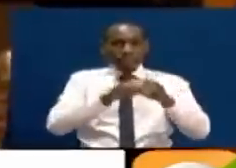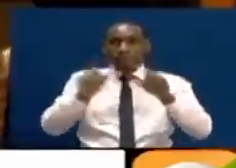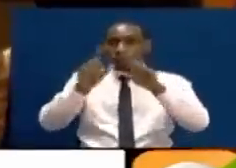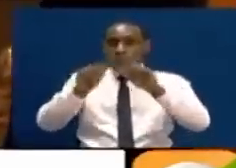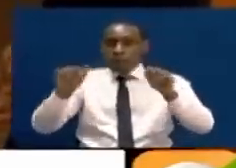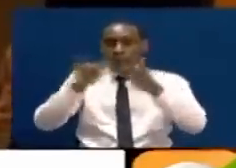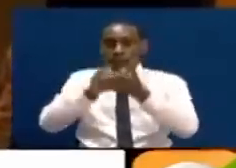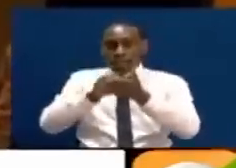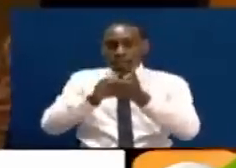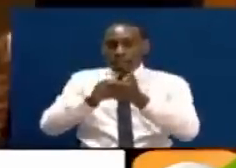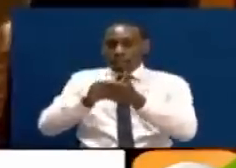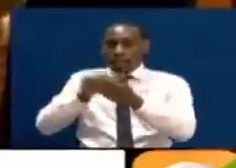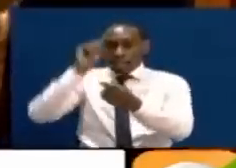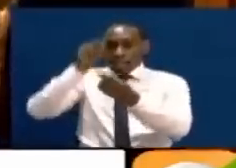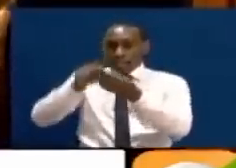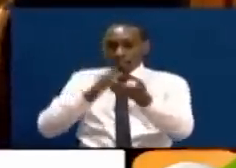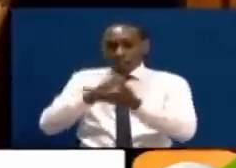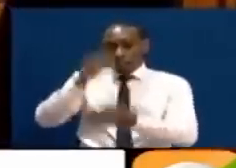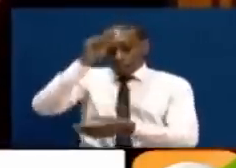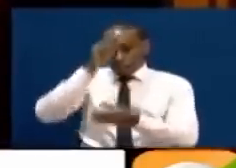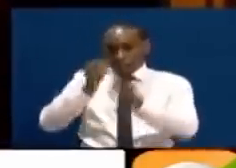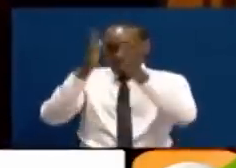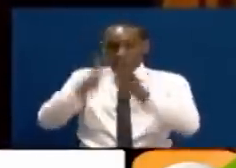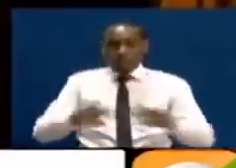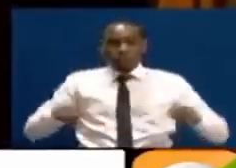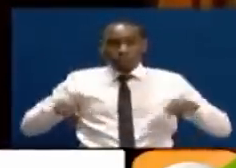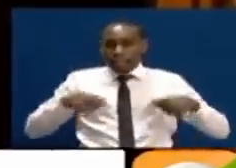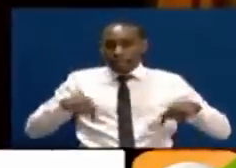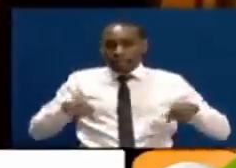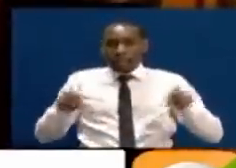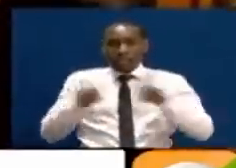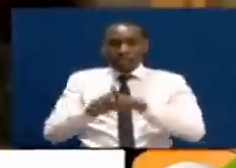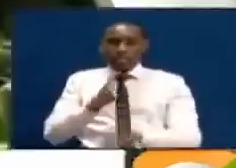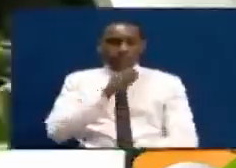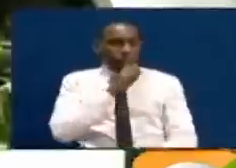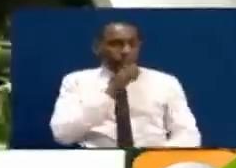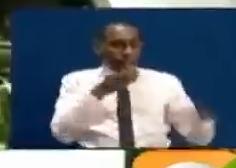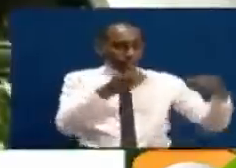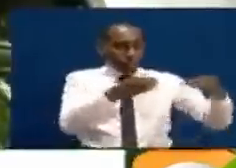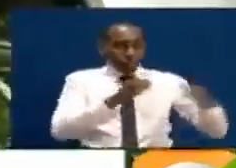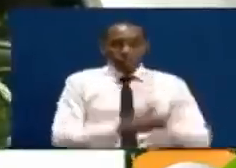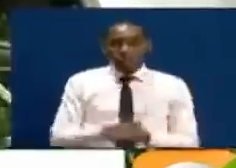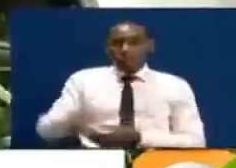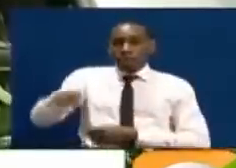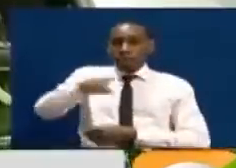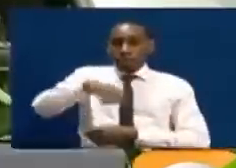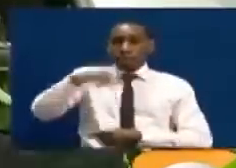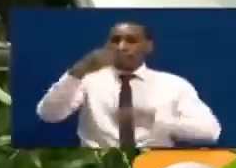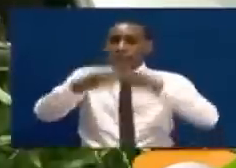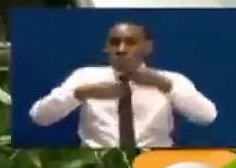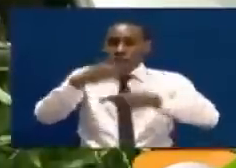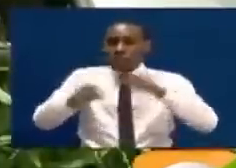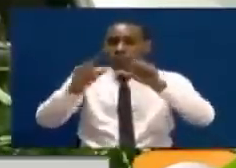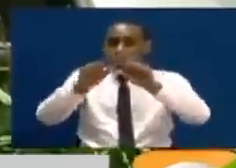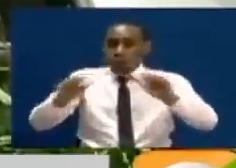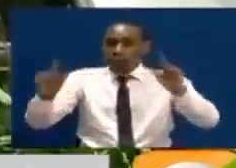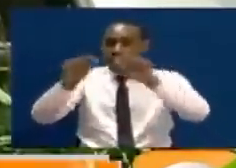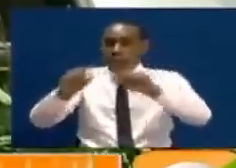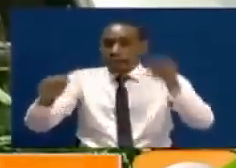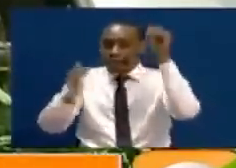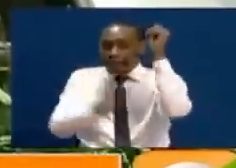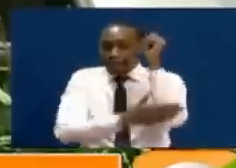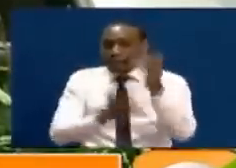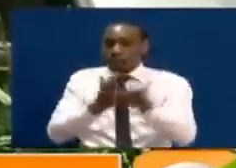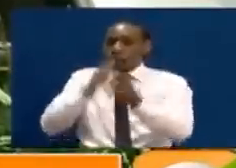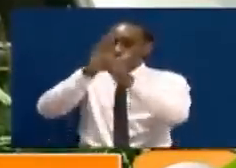was a concerted effort by state officers to intimidate and silence them. Tutaendelea kusema ni vibaya, ni kuthurumu,